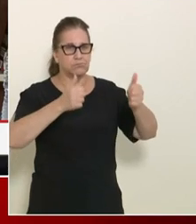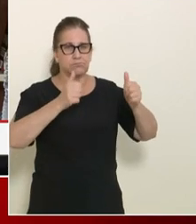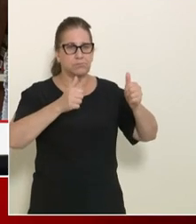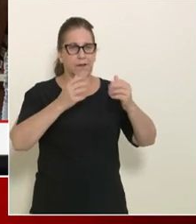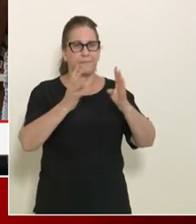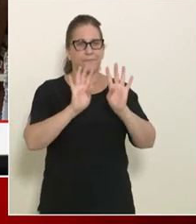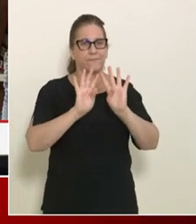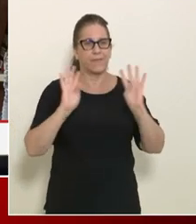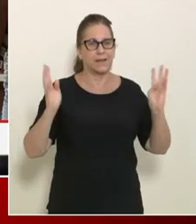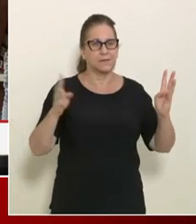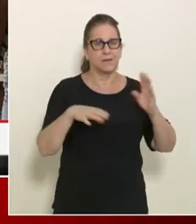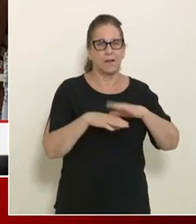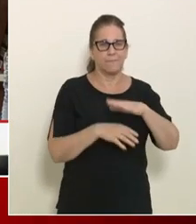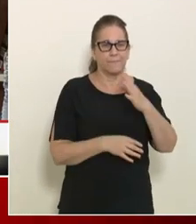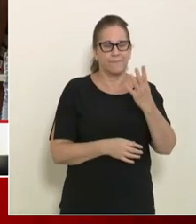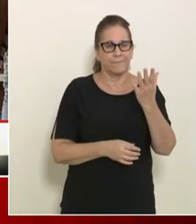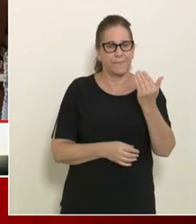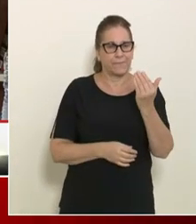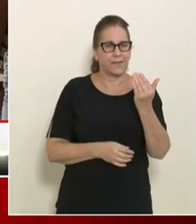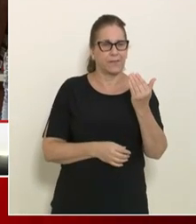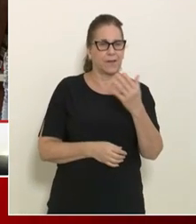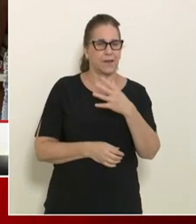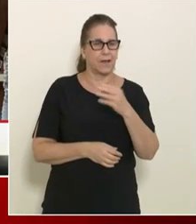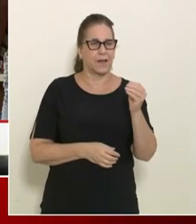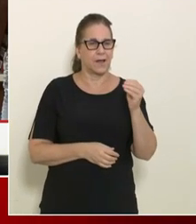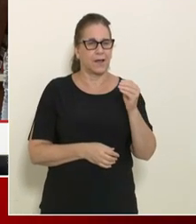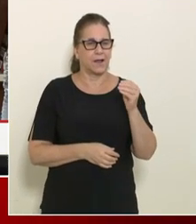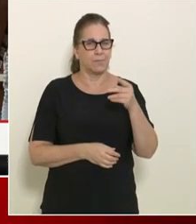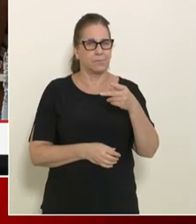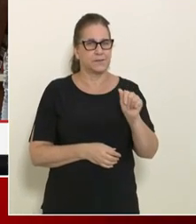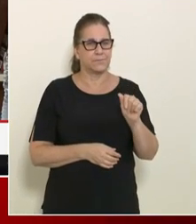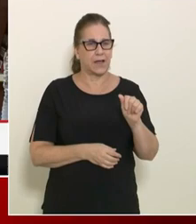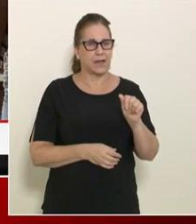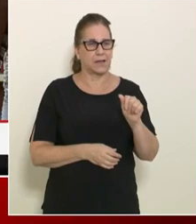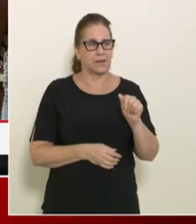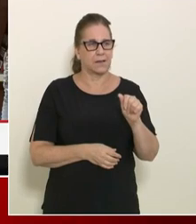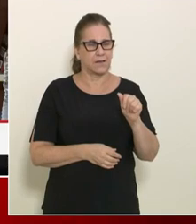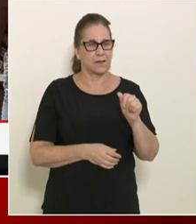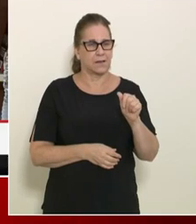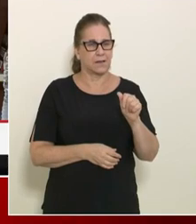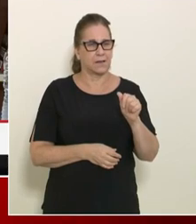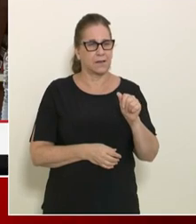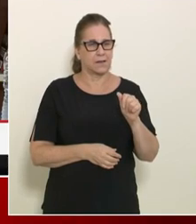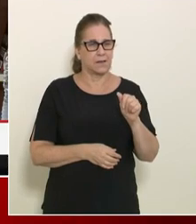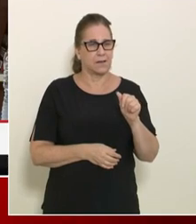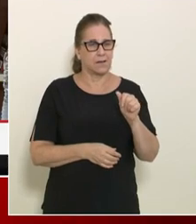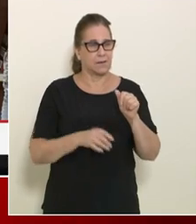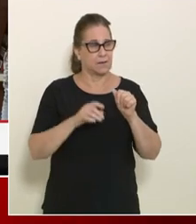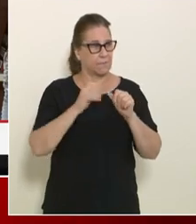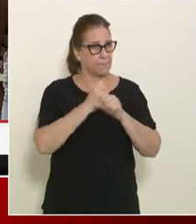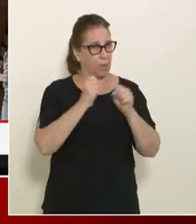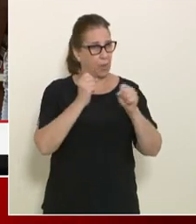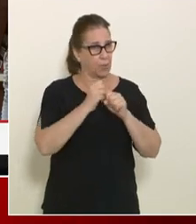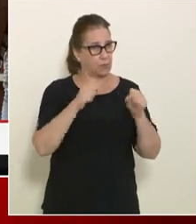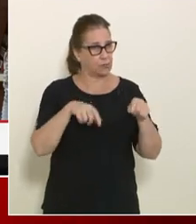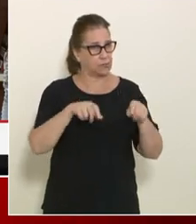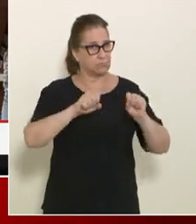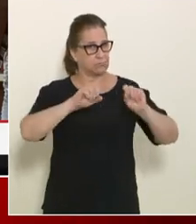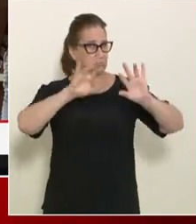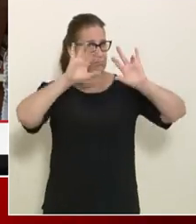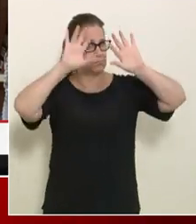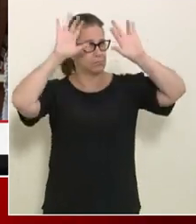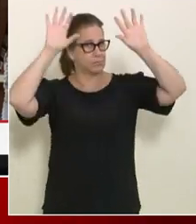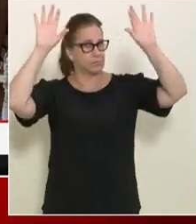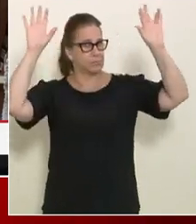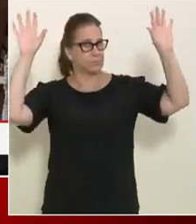guess near the Treasury and White House. Any reaction to the stuff that's going on? It is